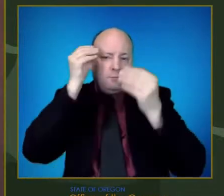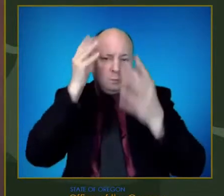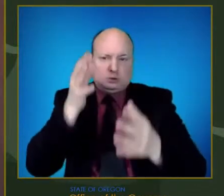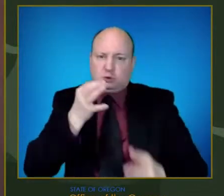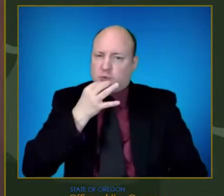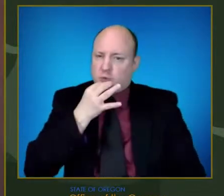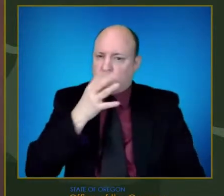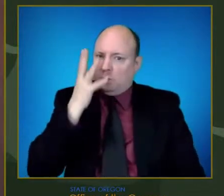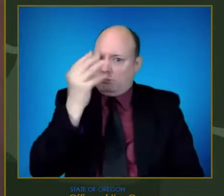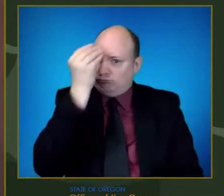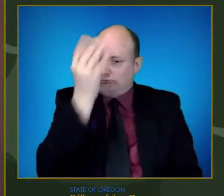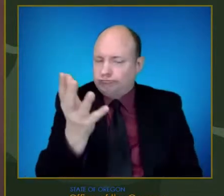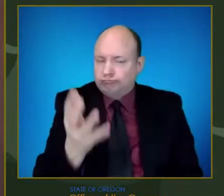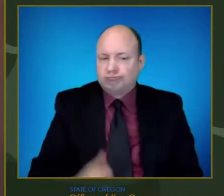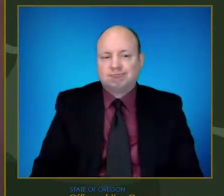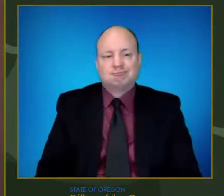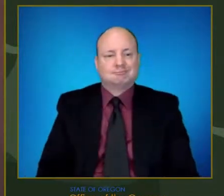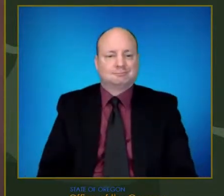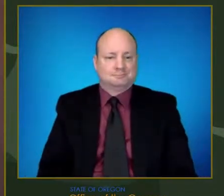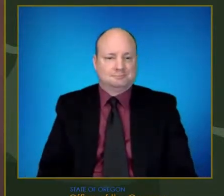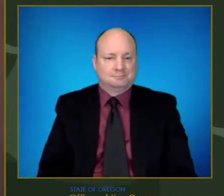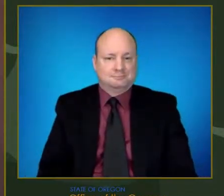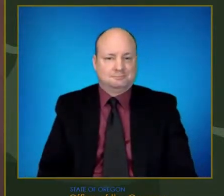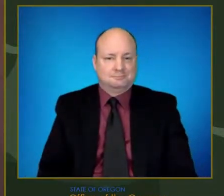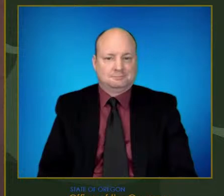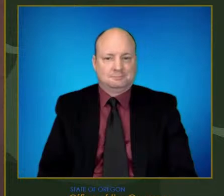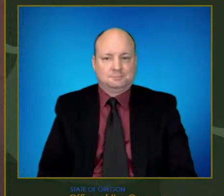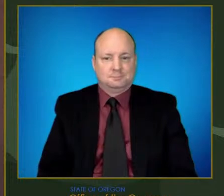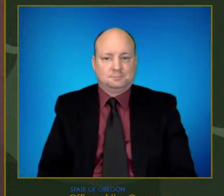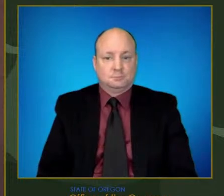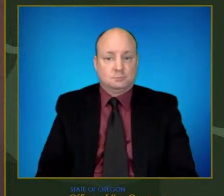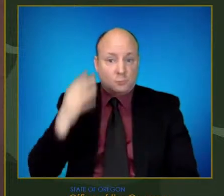What is the actual number right now statewide?